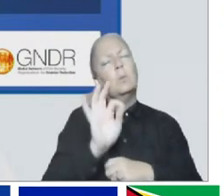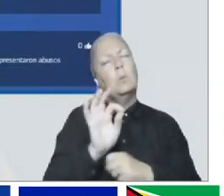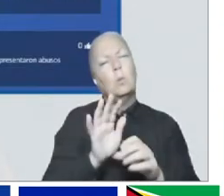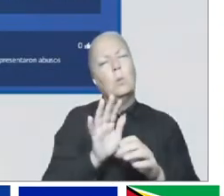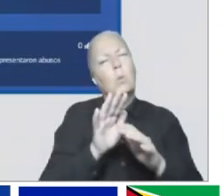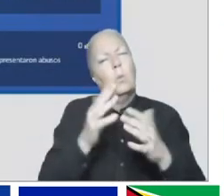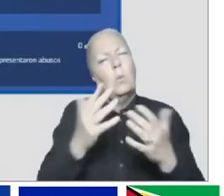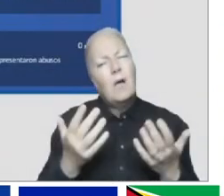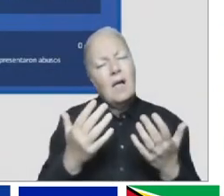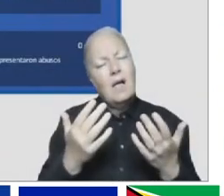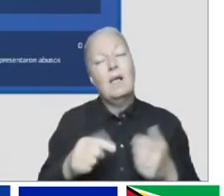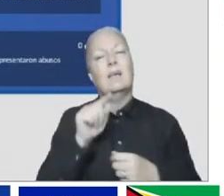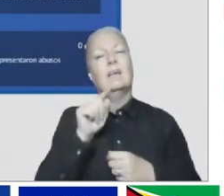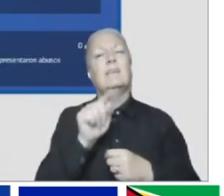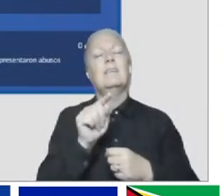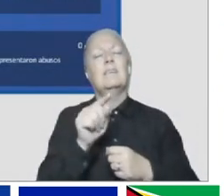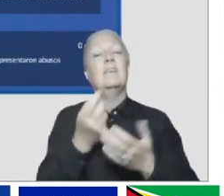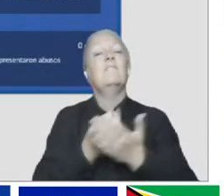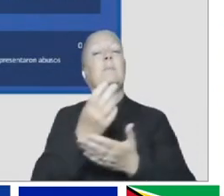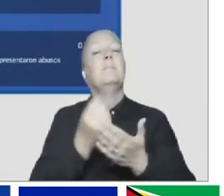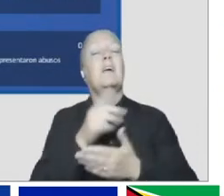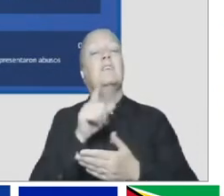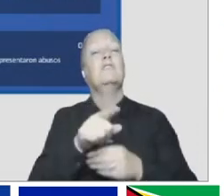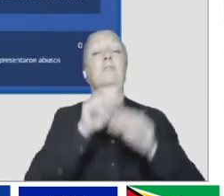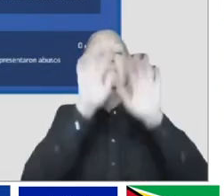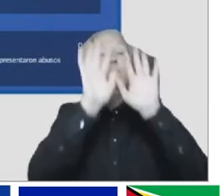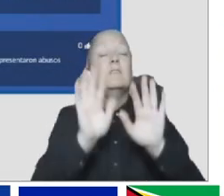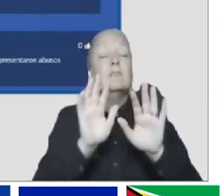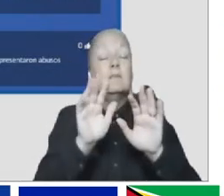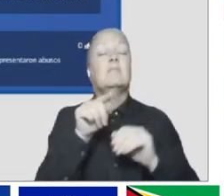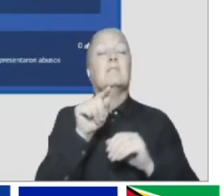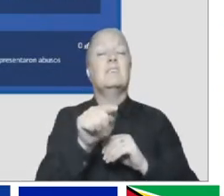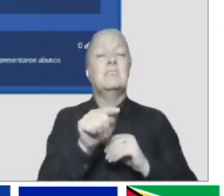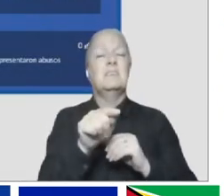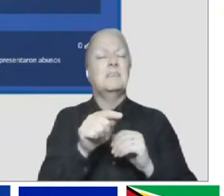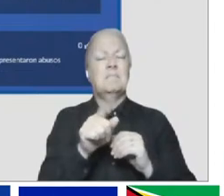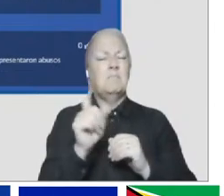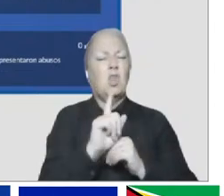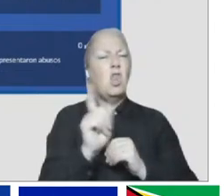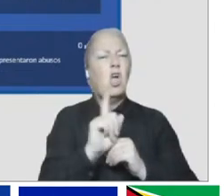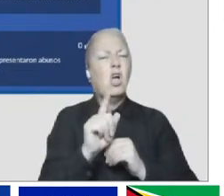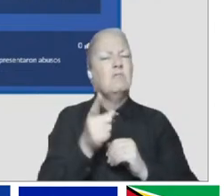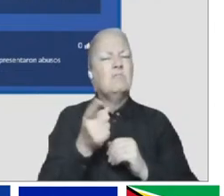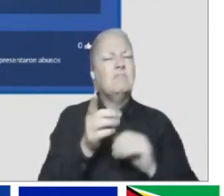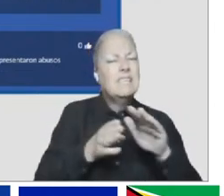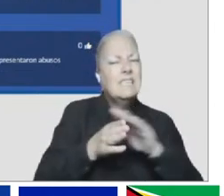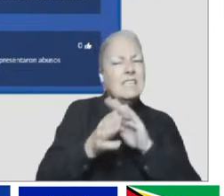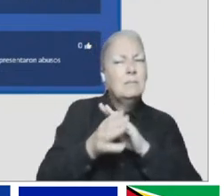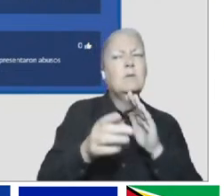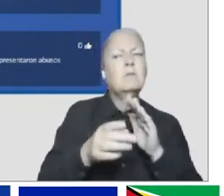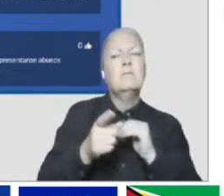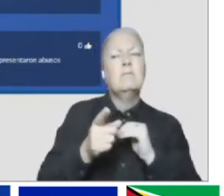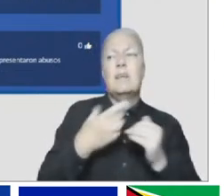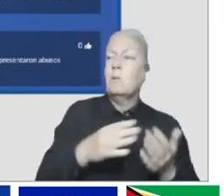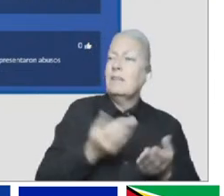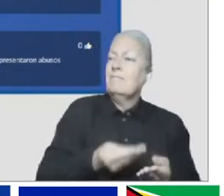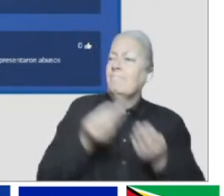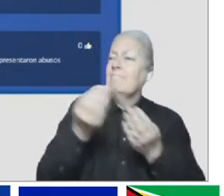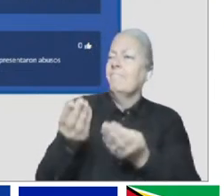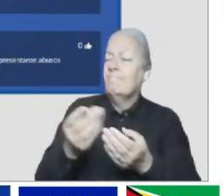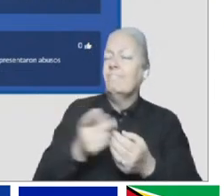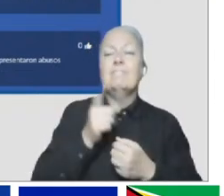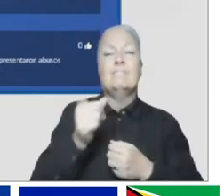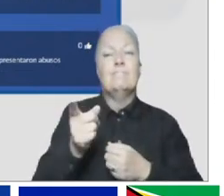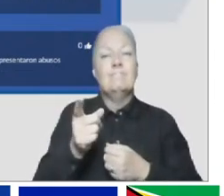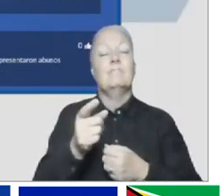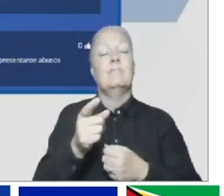official organisations, is not immediately accessible to researchers and the public, and you have to pay for it. Such things